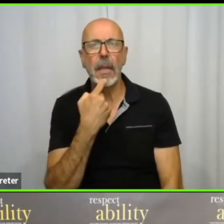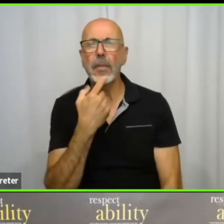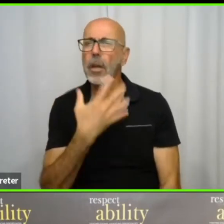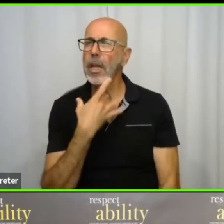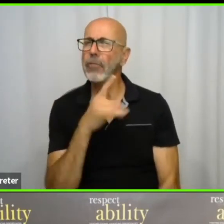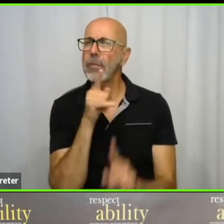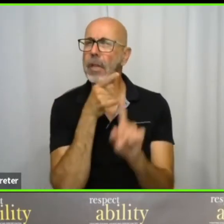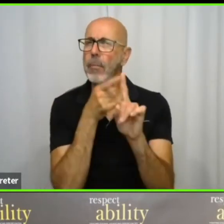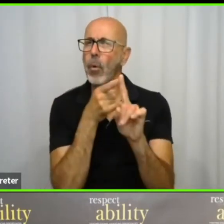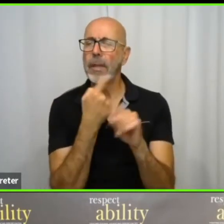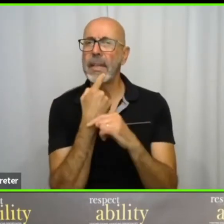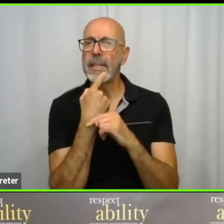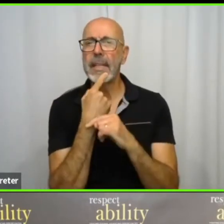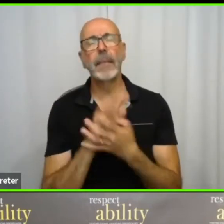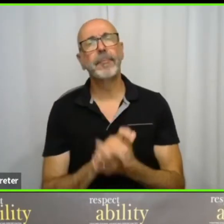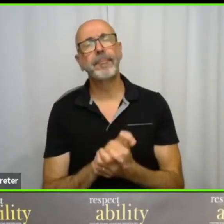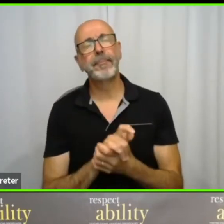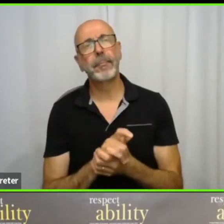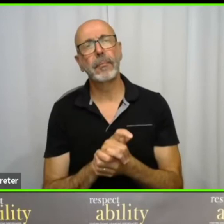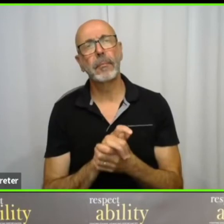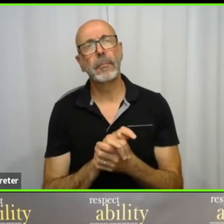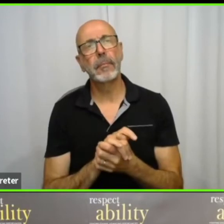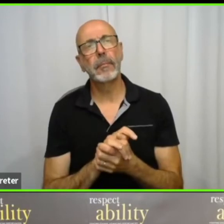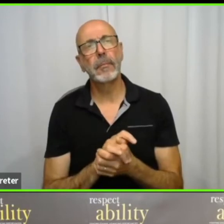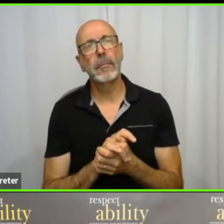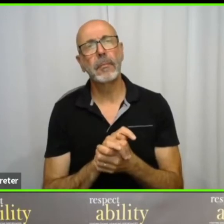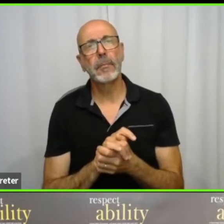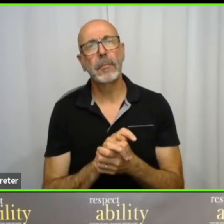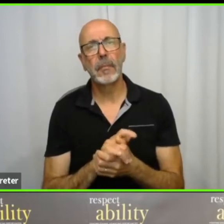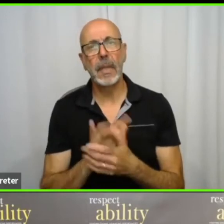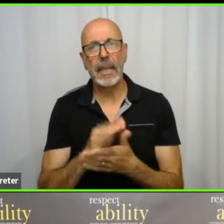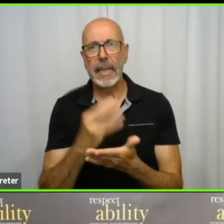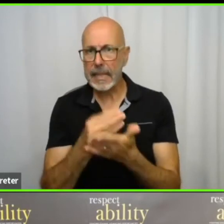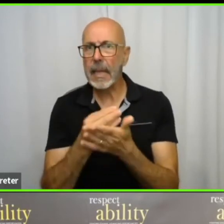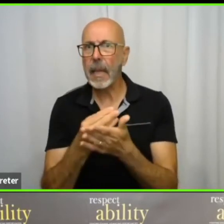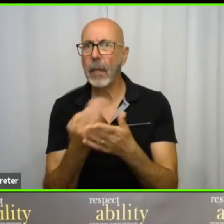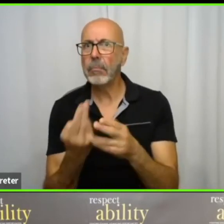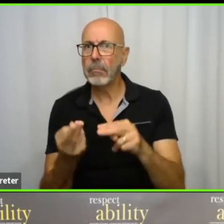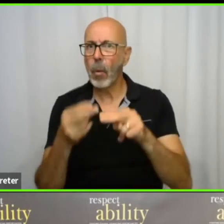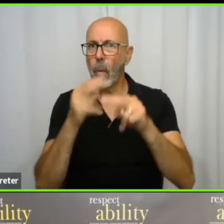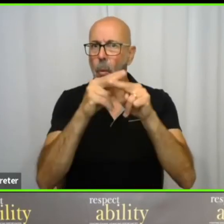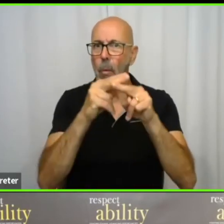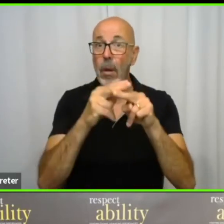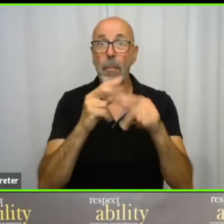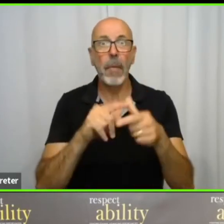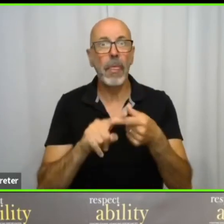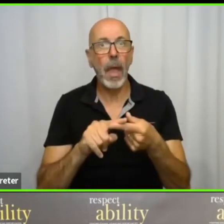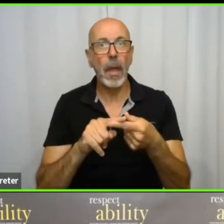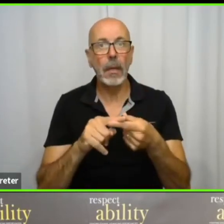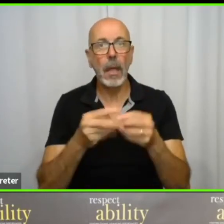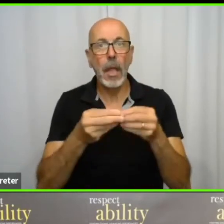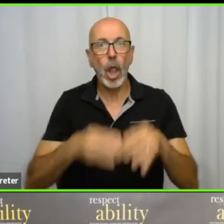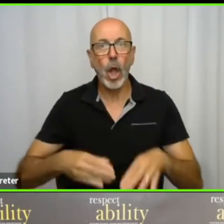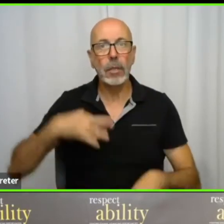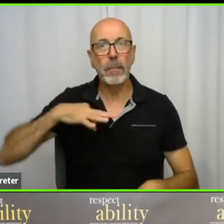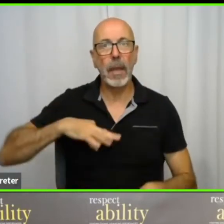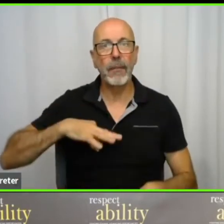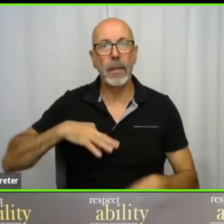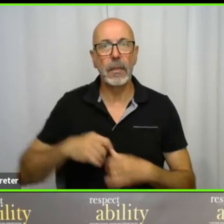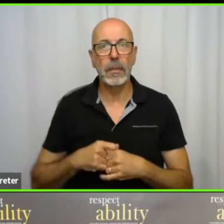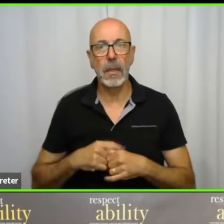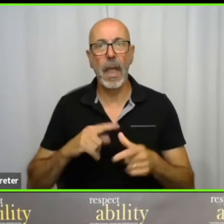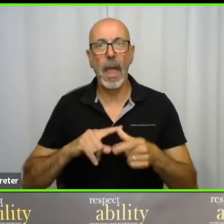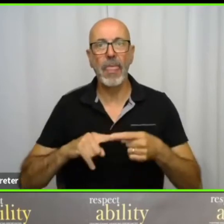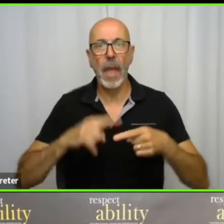about essentially his income went up, he lost benefits, it created a cycle